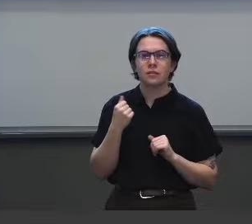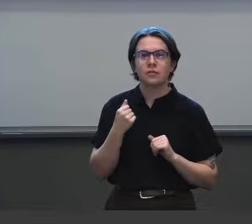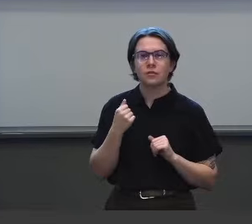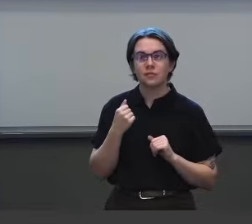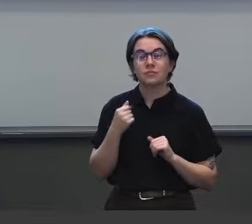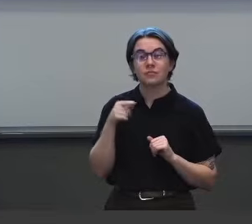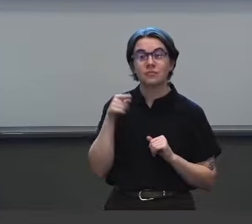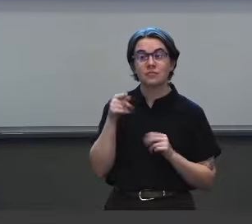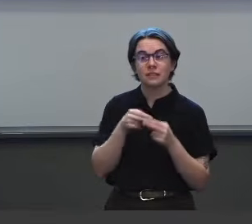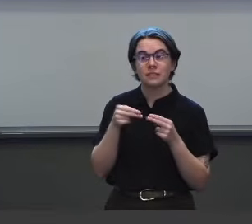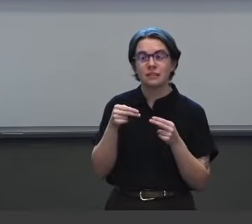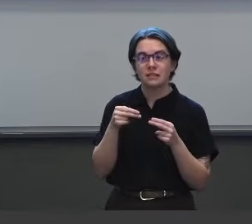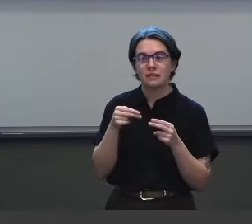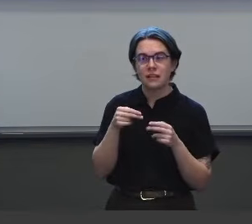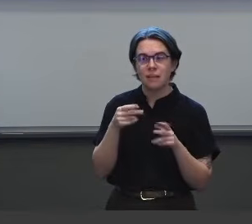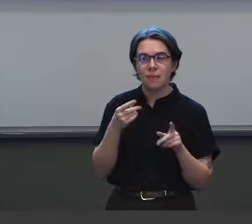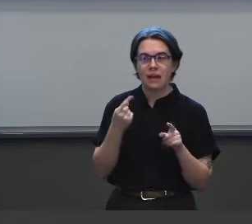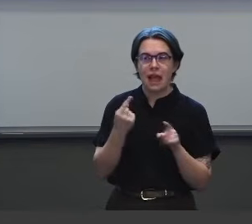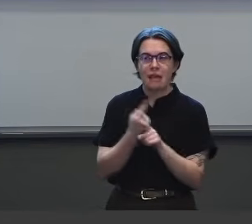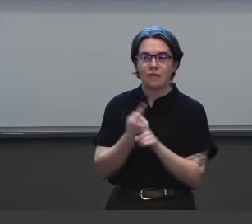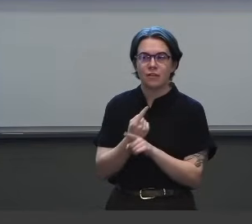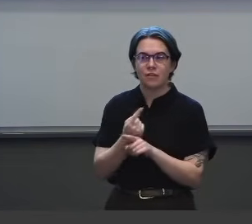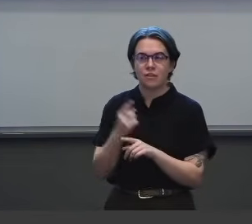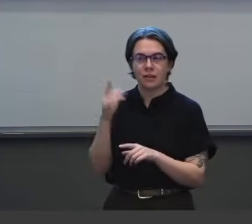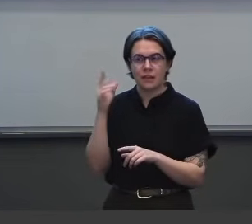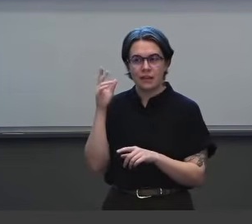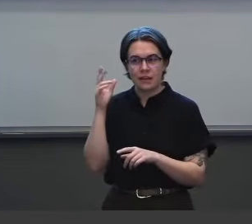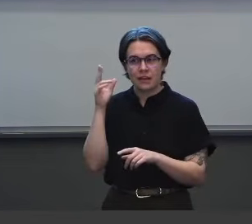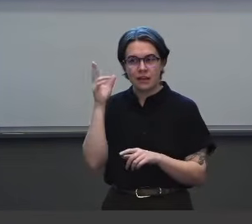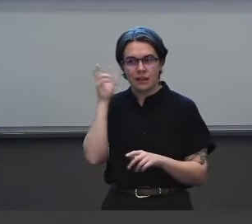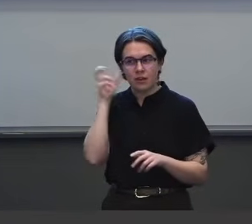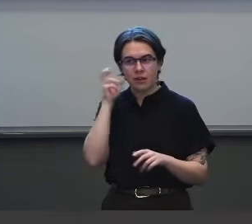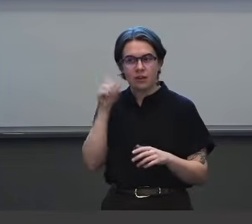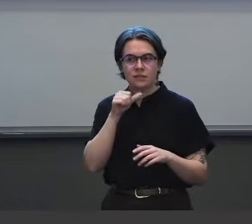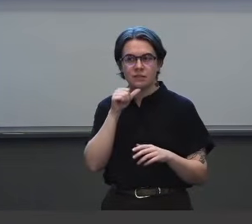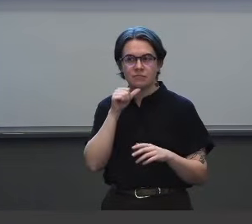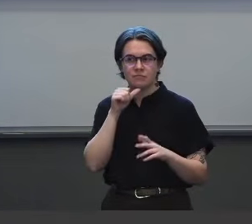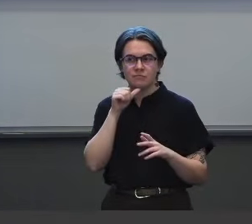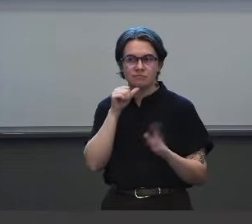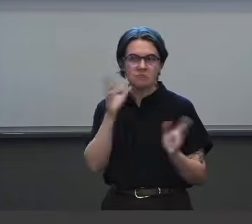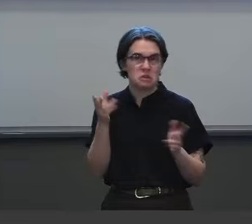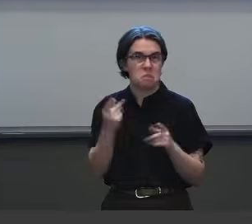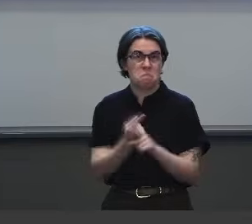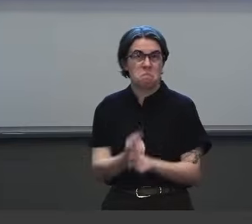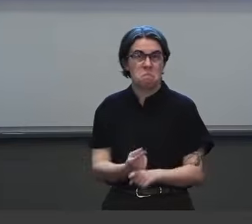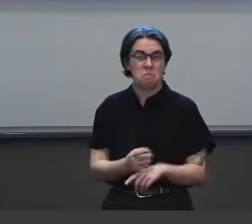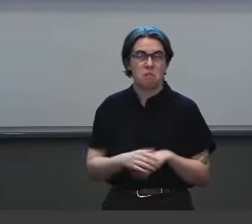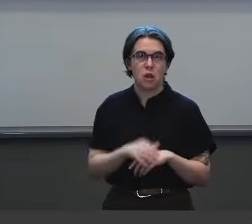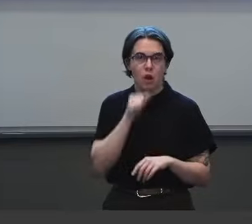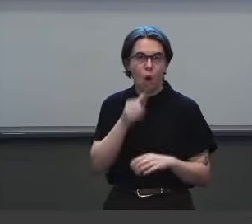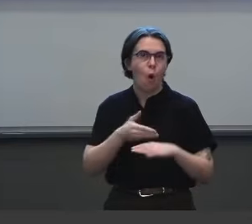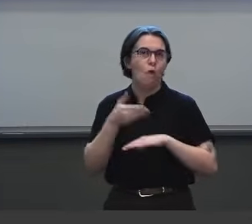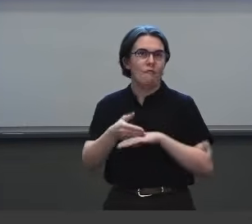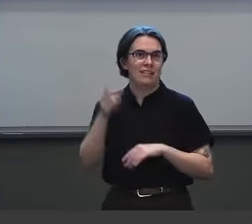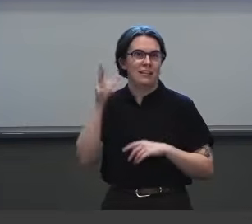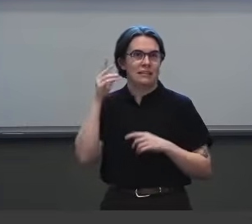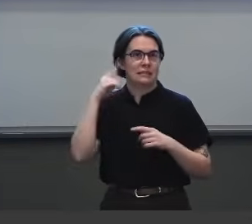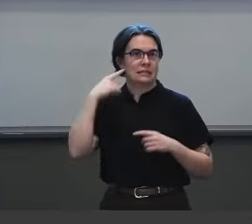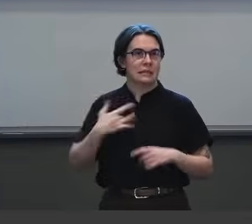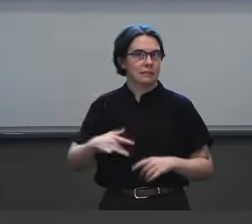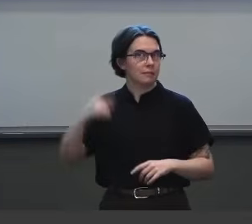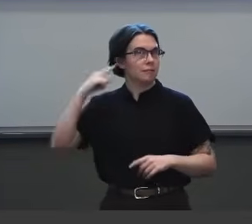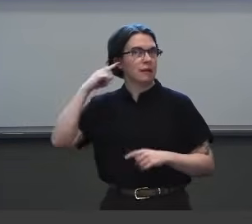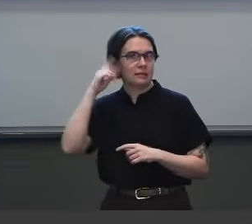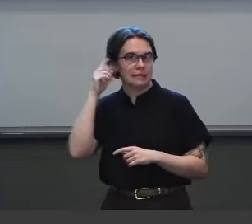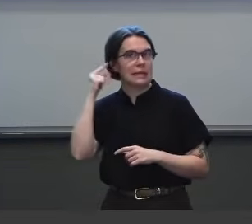This slide is a bit jargled, but that's okay. I'll just walk you through it. Another example of this issue of there being patterns, but